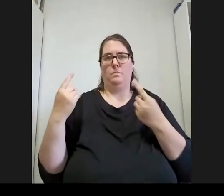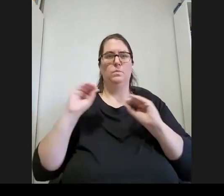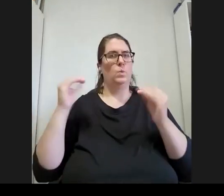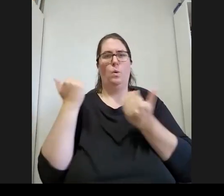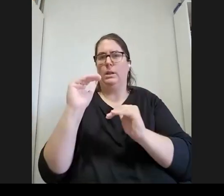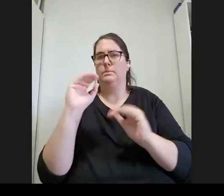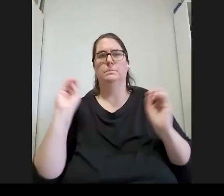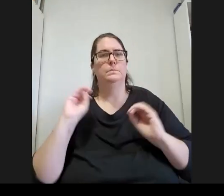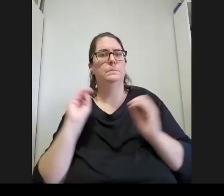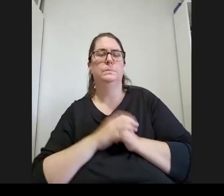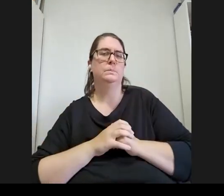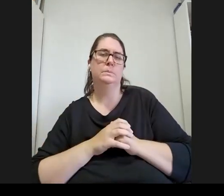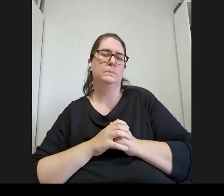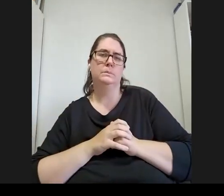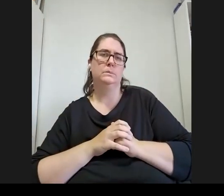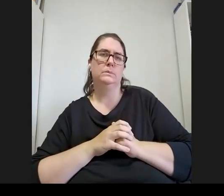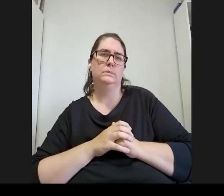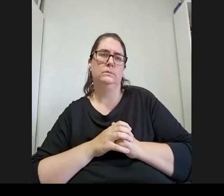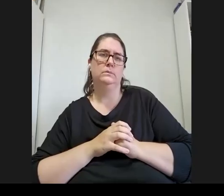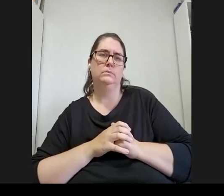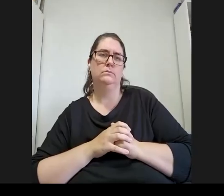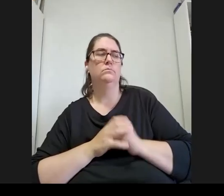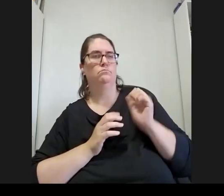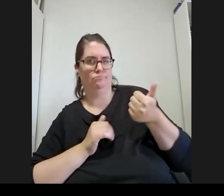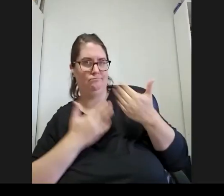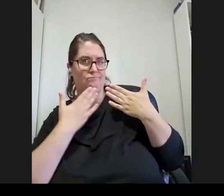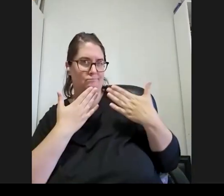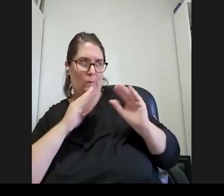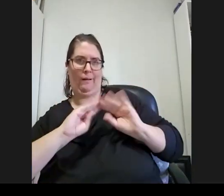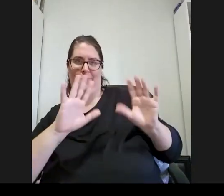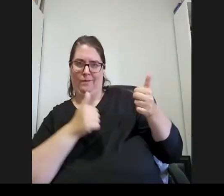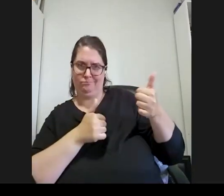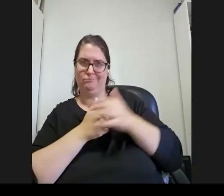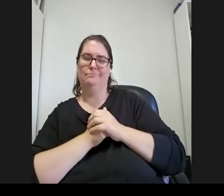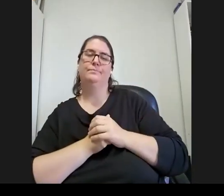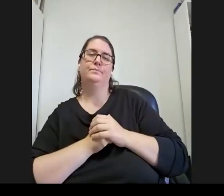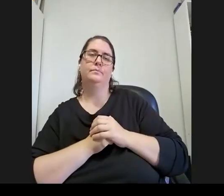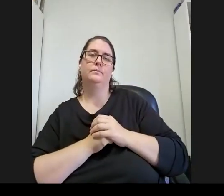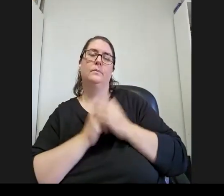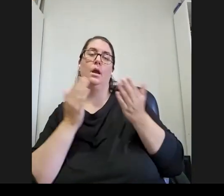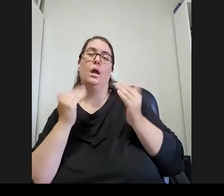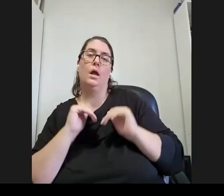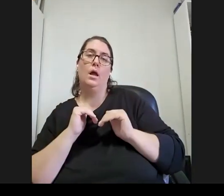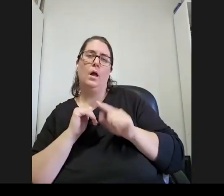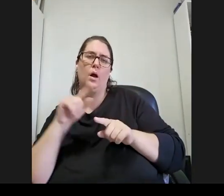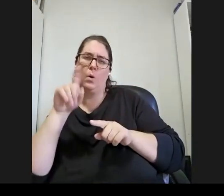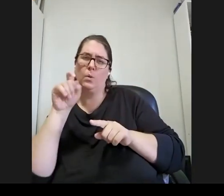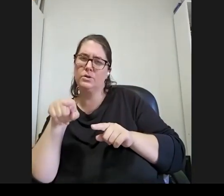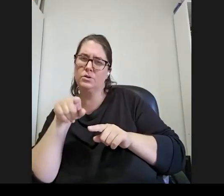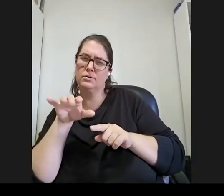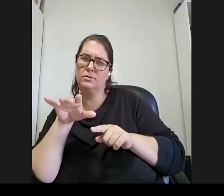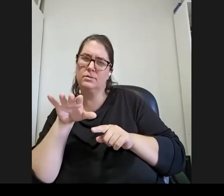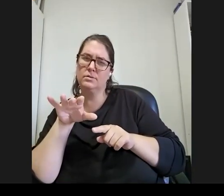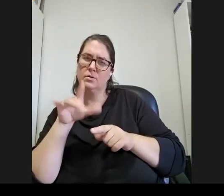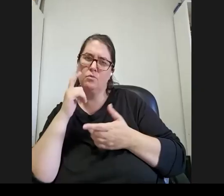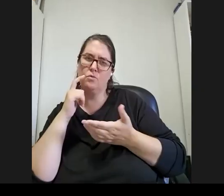any caps. Great. Thank you, Deepa. Thanks for that clarity. So there's a question here that,